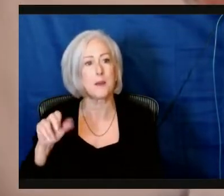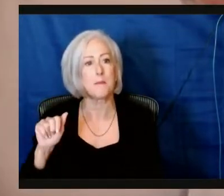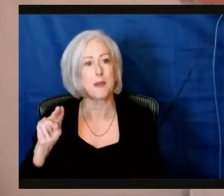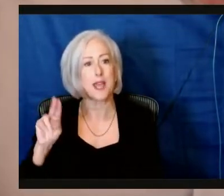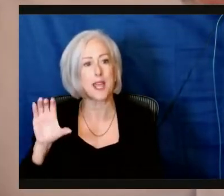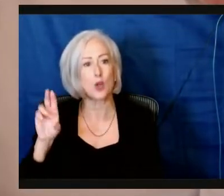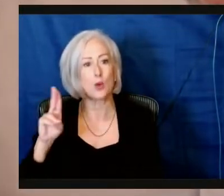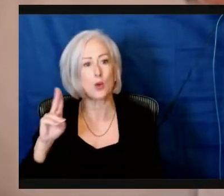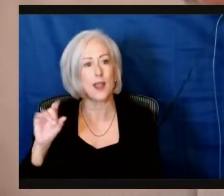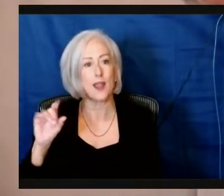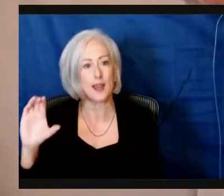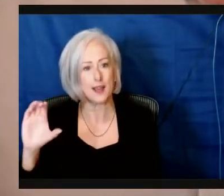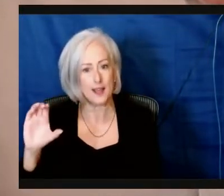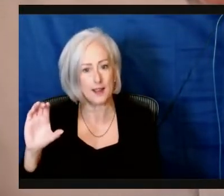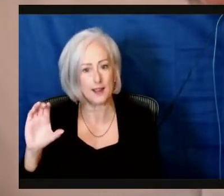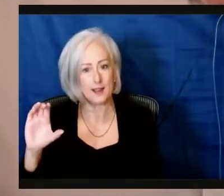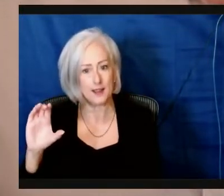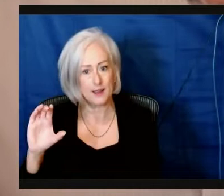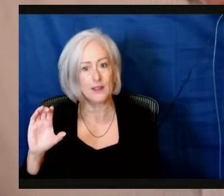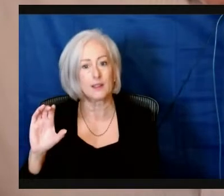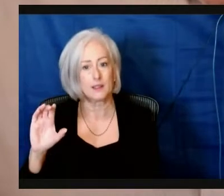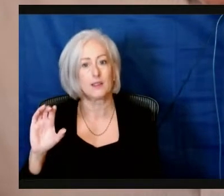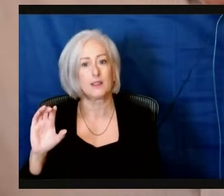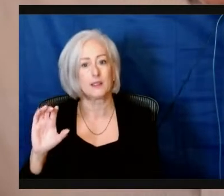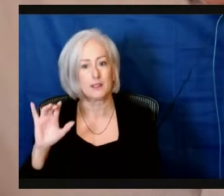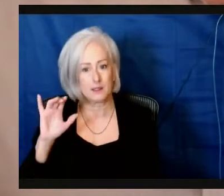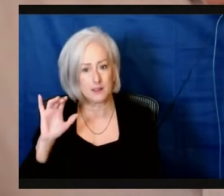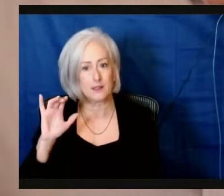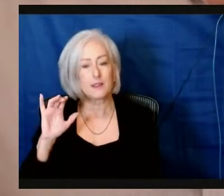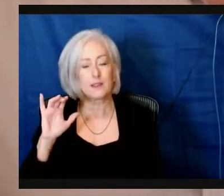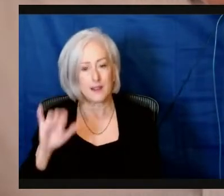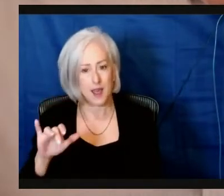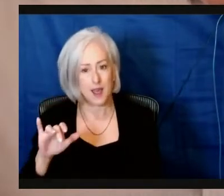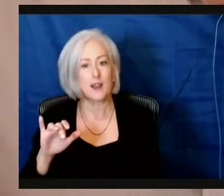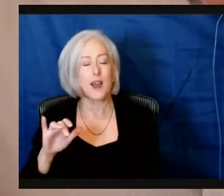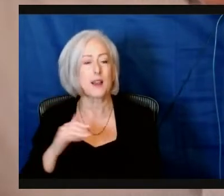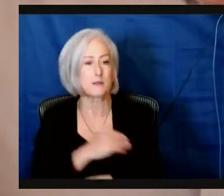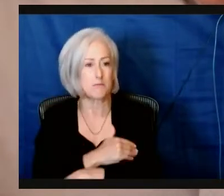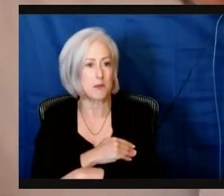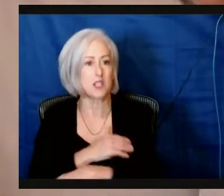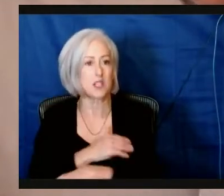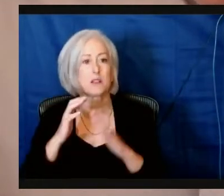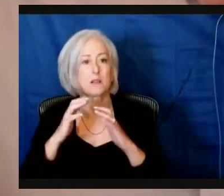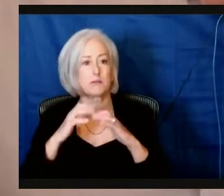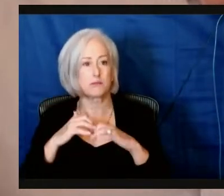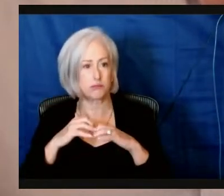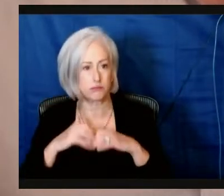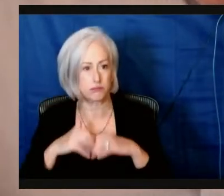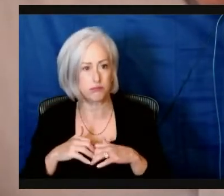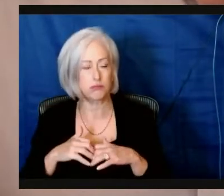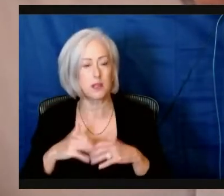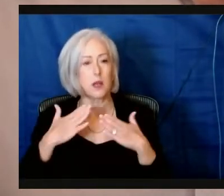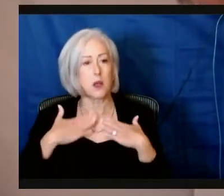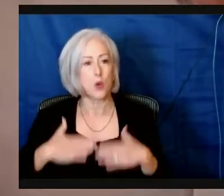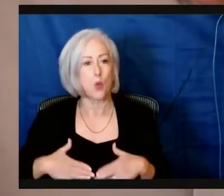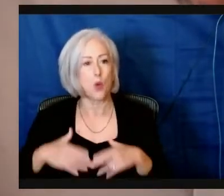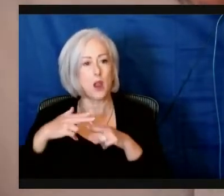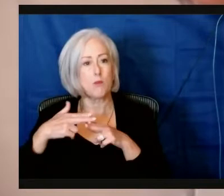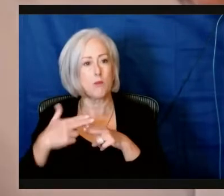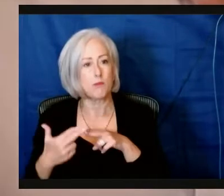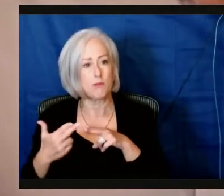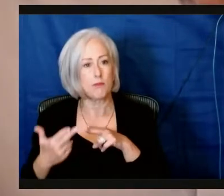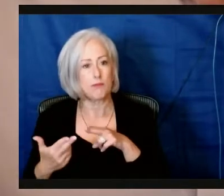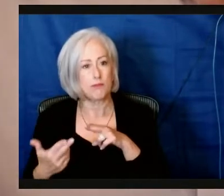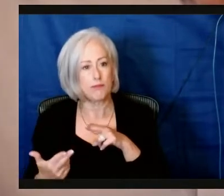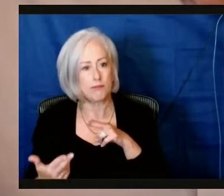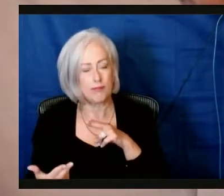prevalence of cancer-associated cachexia, muscle wasting, weight loss, etc. So by